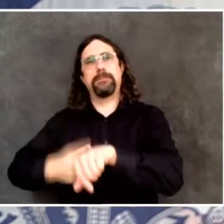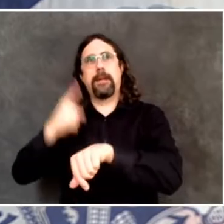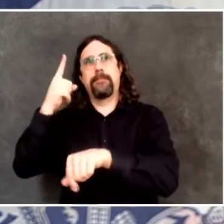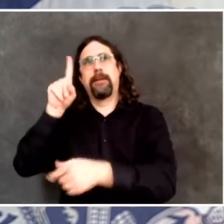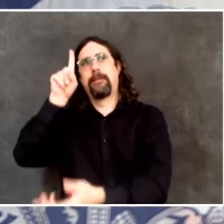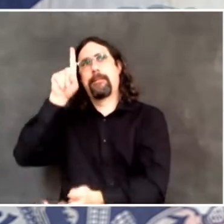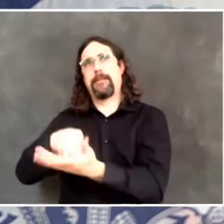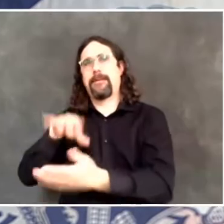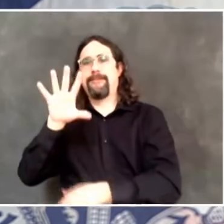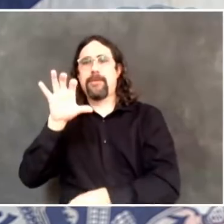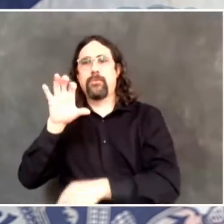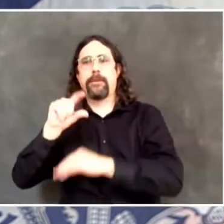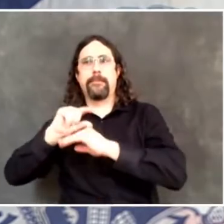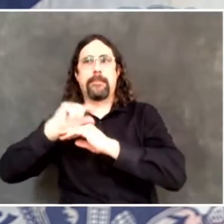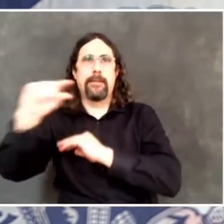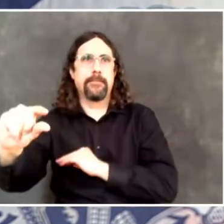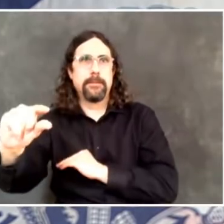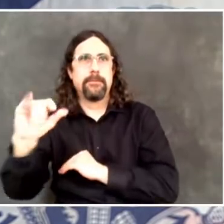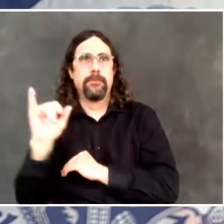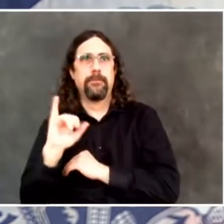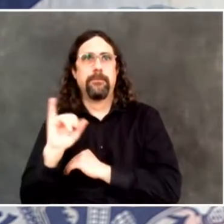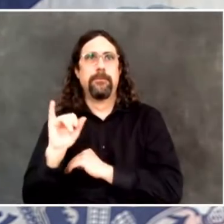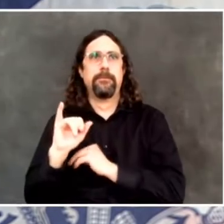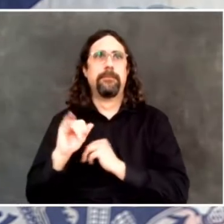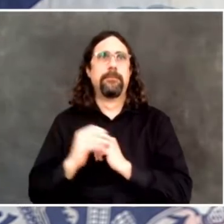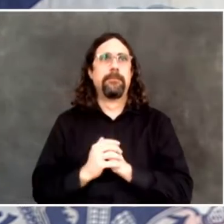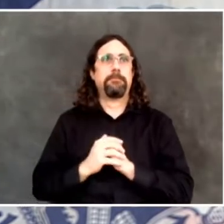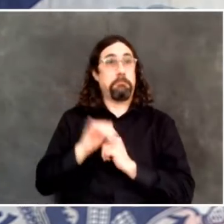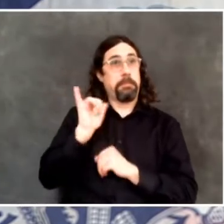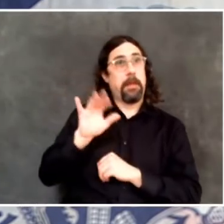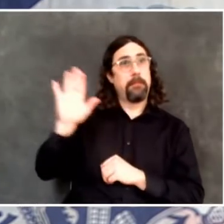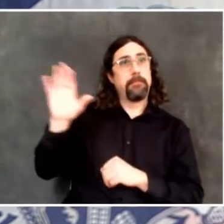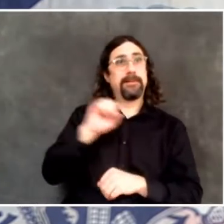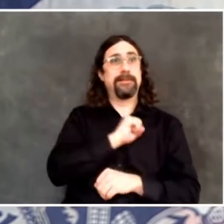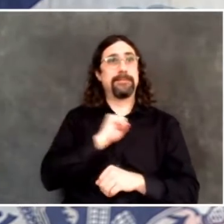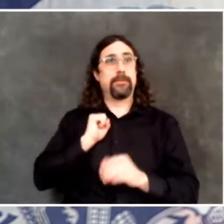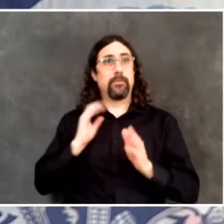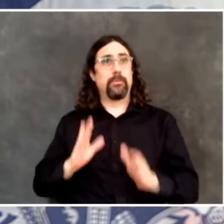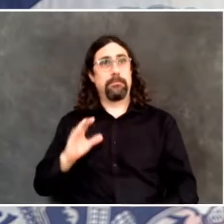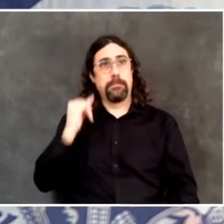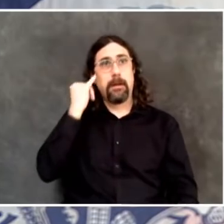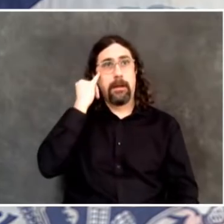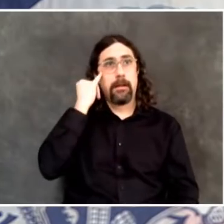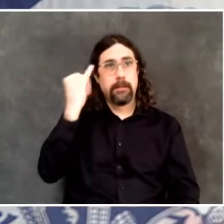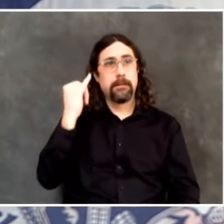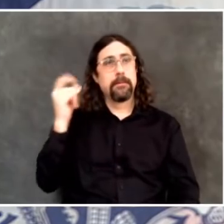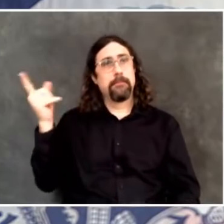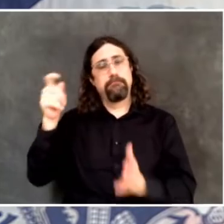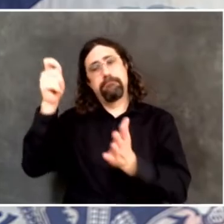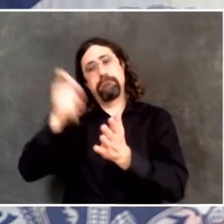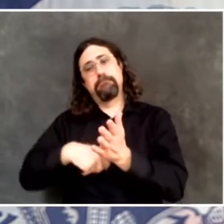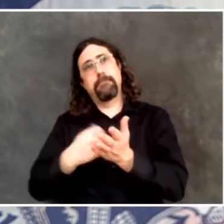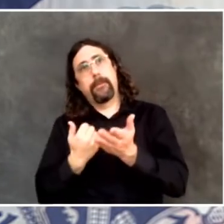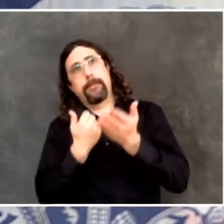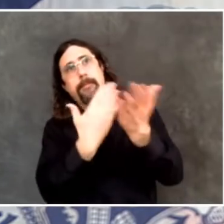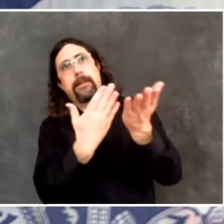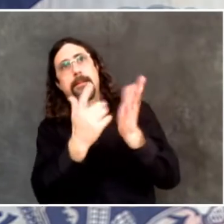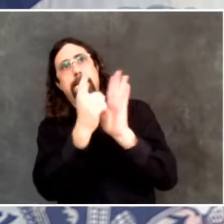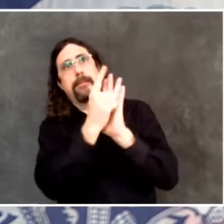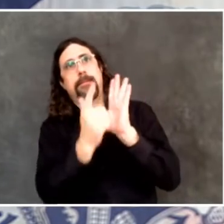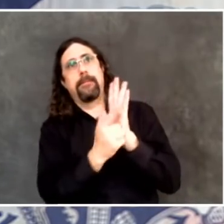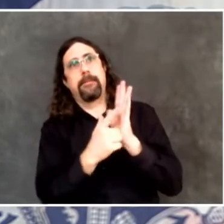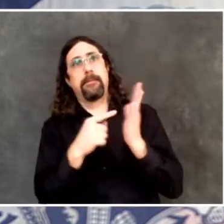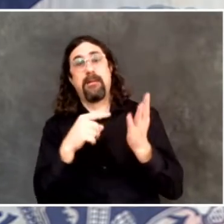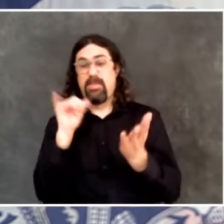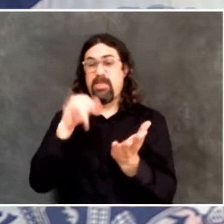real to help those who are suffering the most. Keep reminding people, the federal government, we did